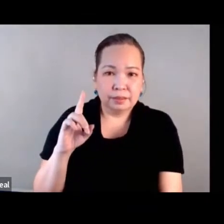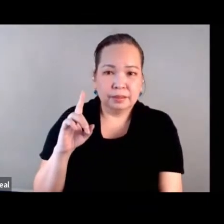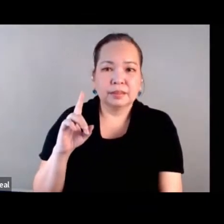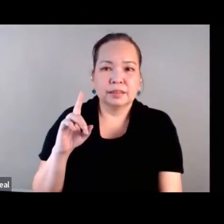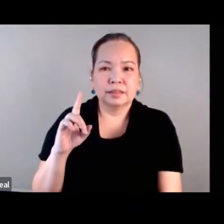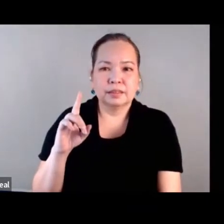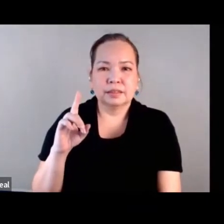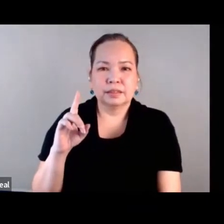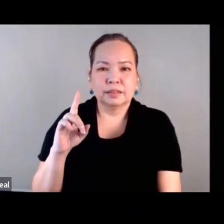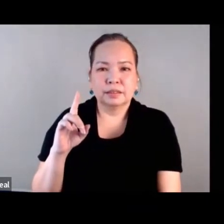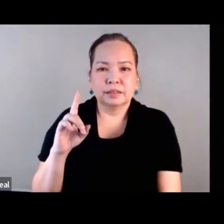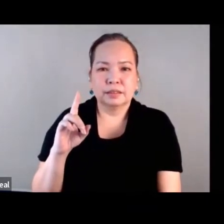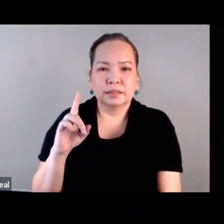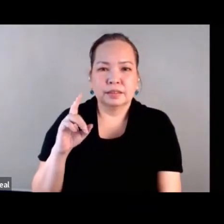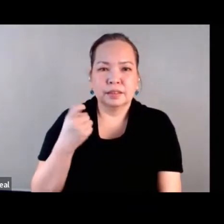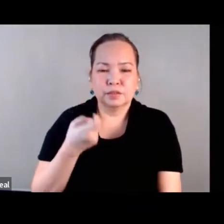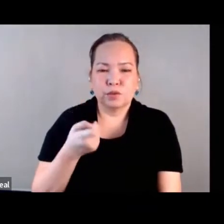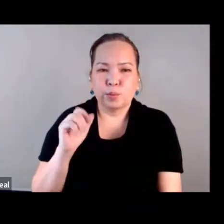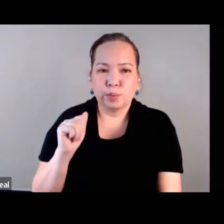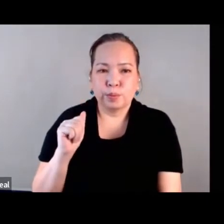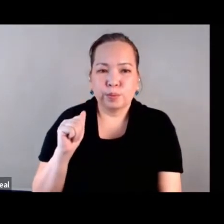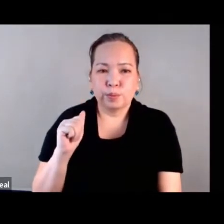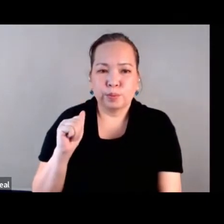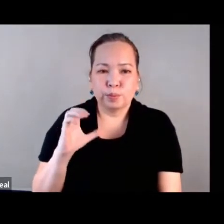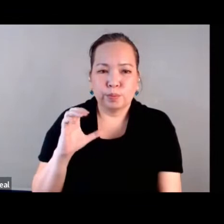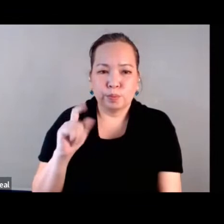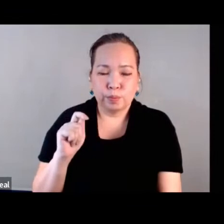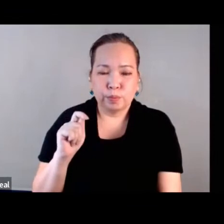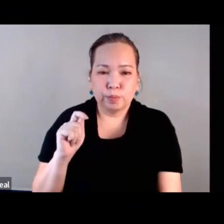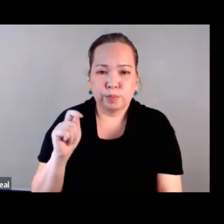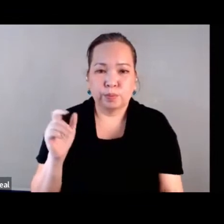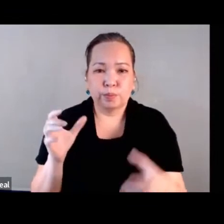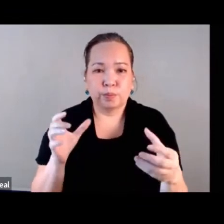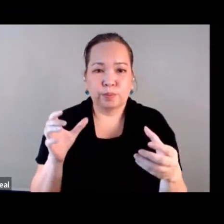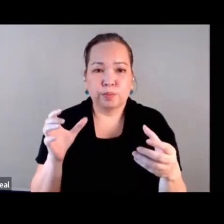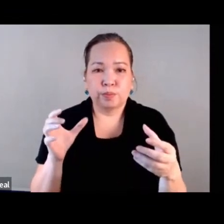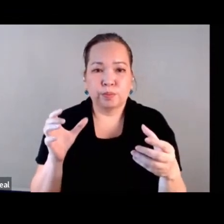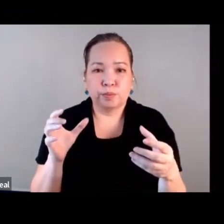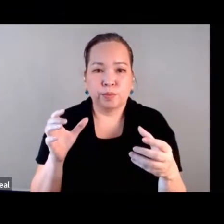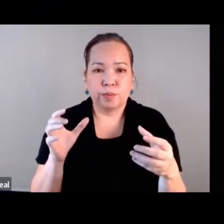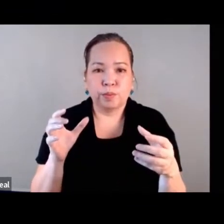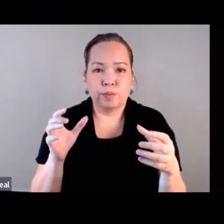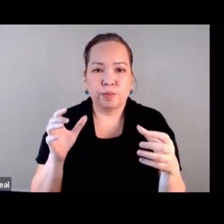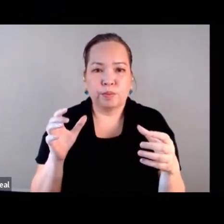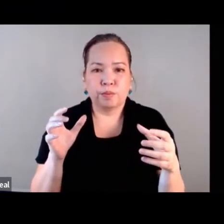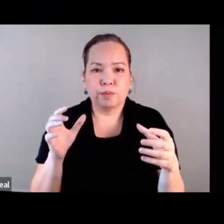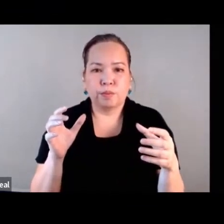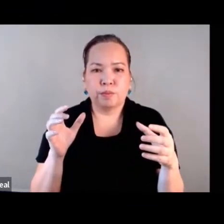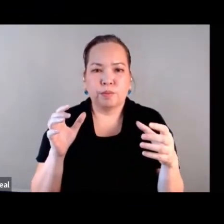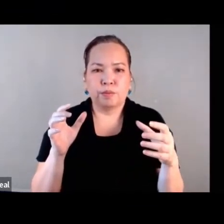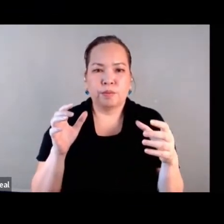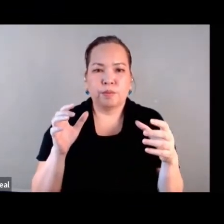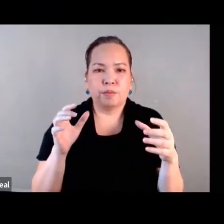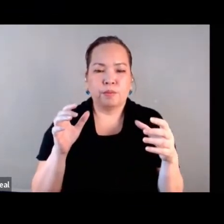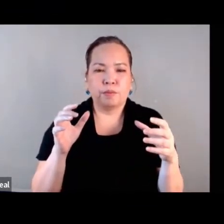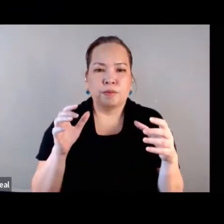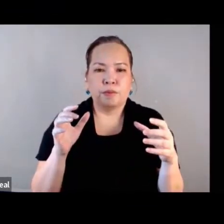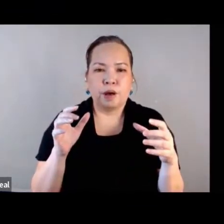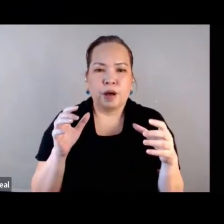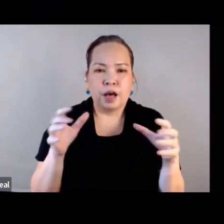Vladimir from ACT, ACT Party List, are you with us? Alliance of Concerned Teachers Philippines, hindi sila